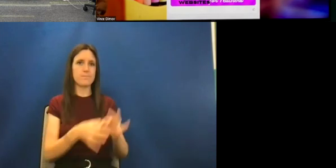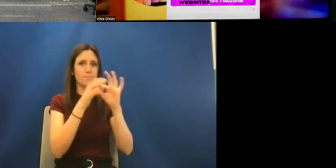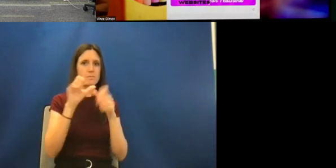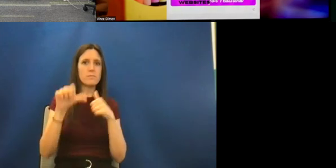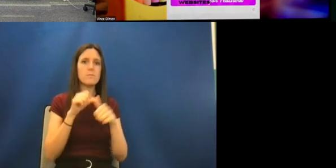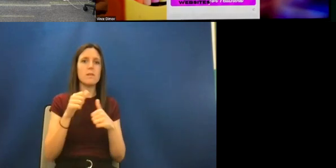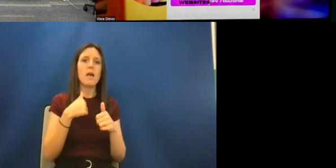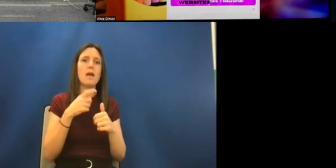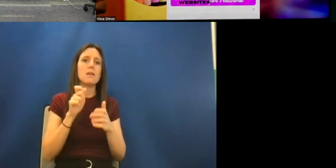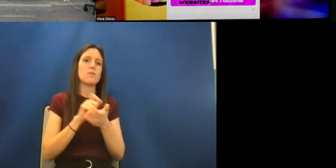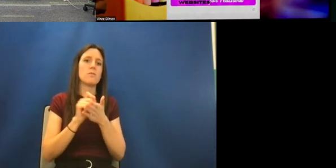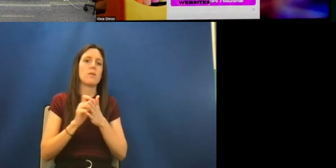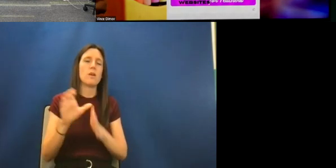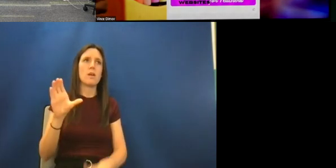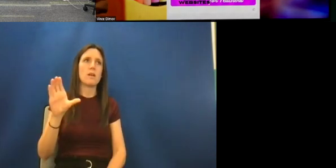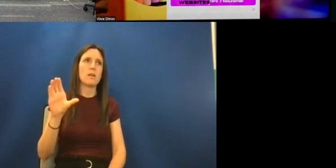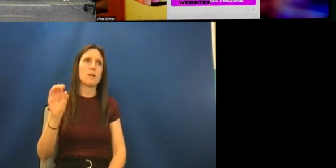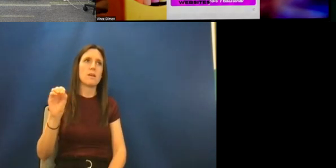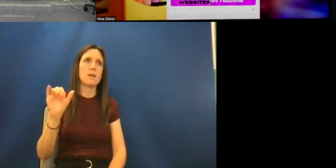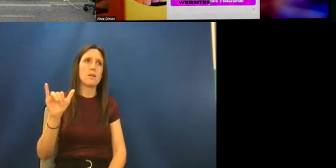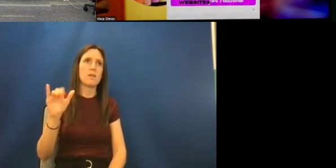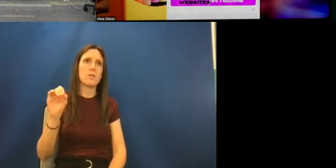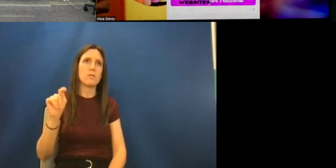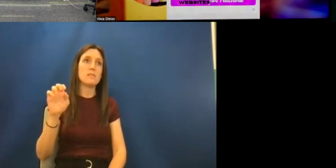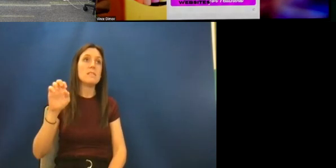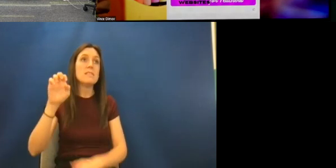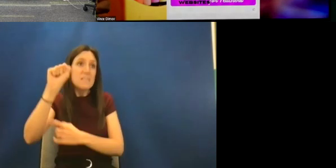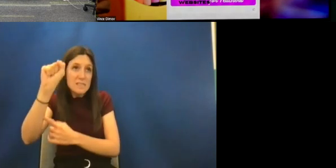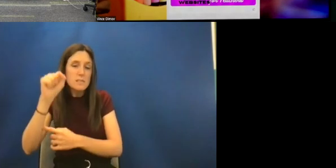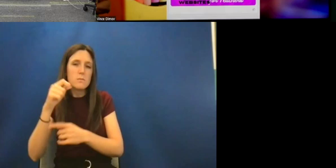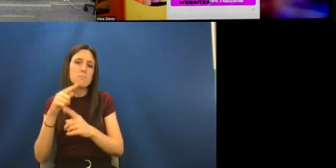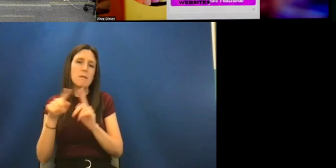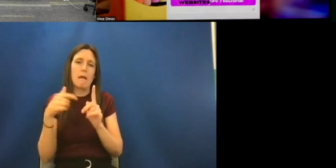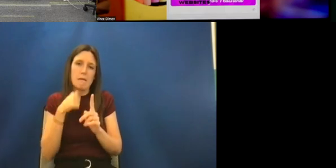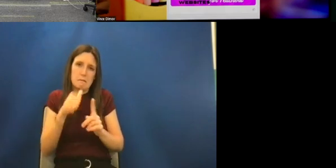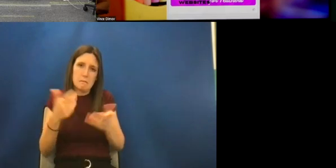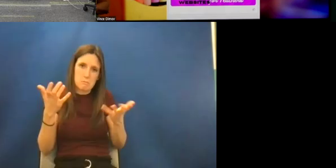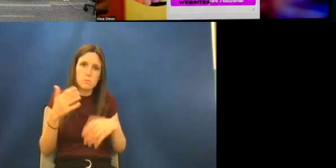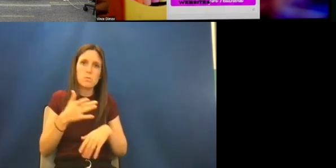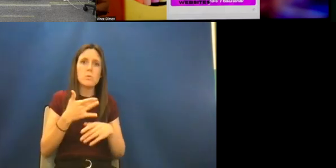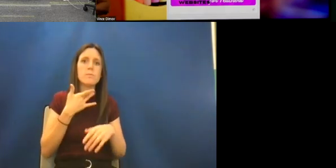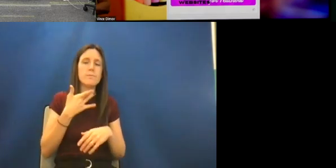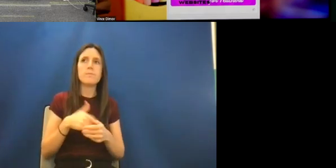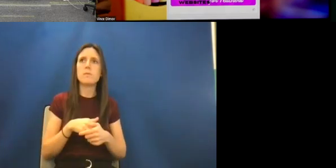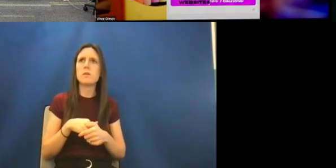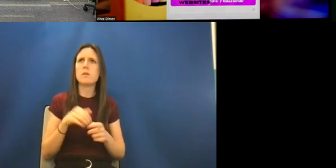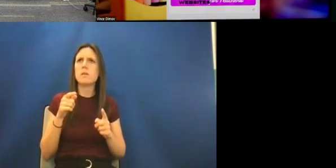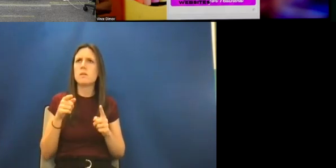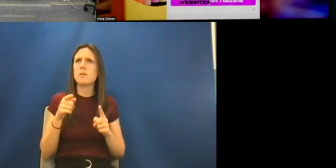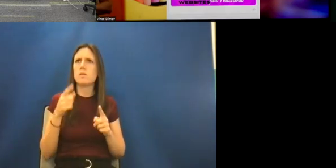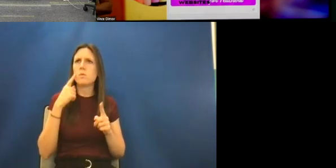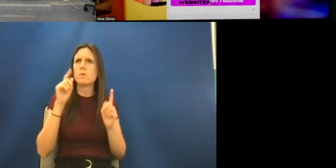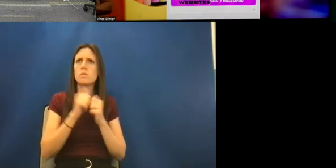written coyotes, I realized, but that's okay. So I'm asking Do you them. still work with like a text box